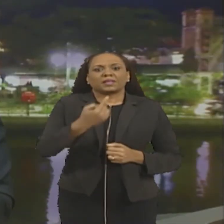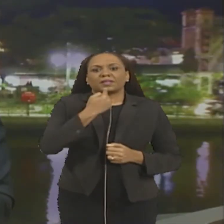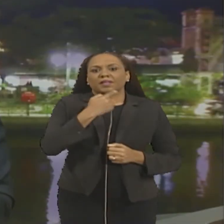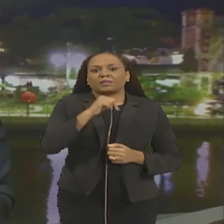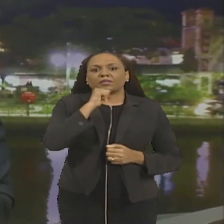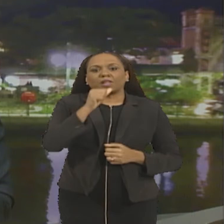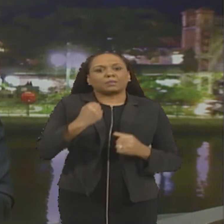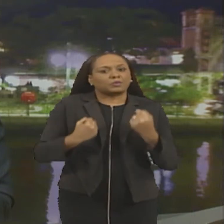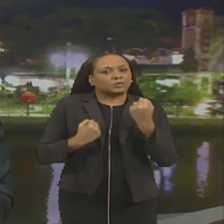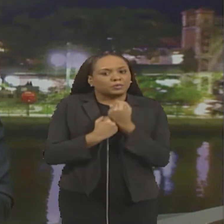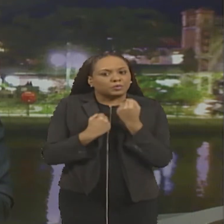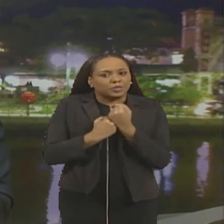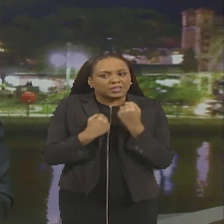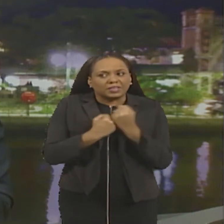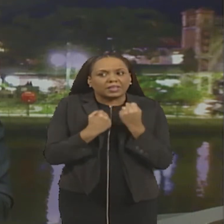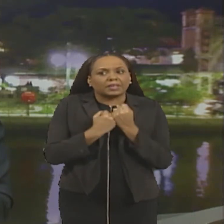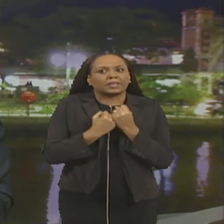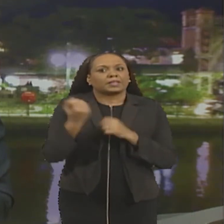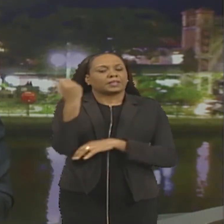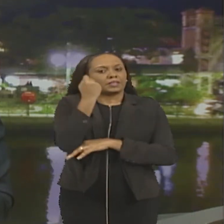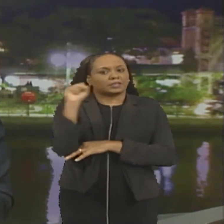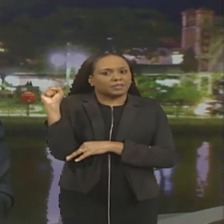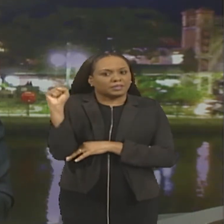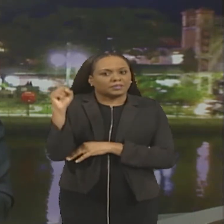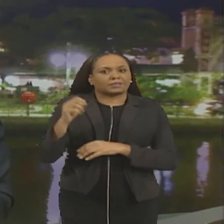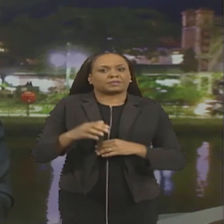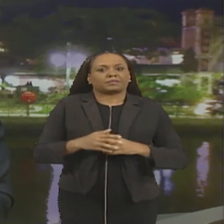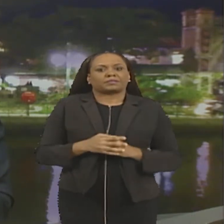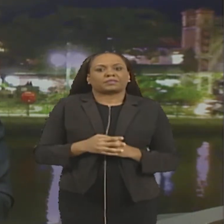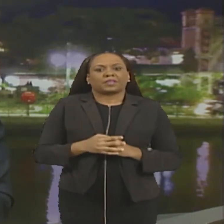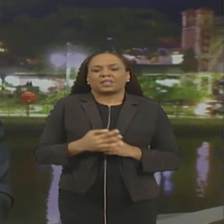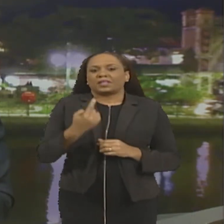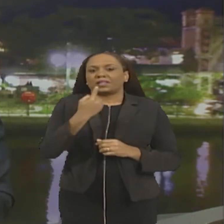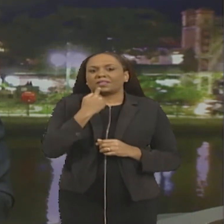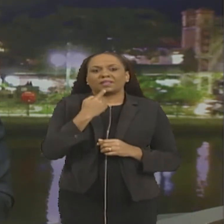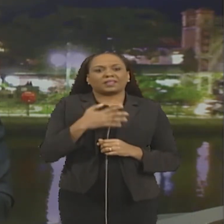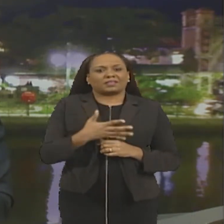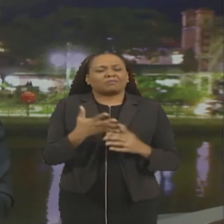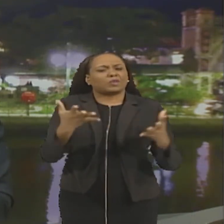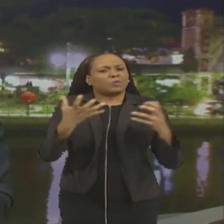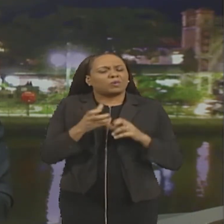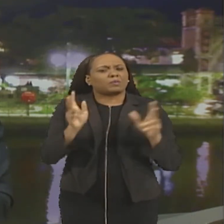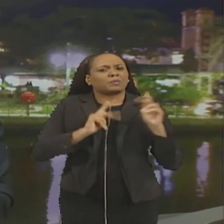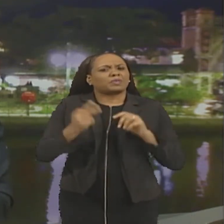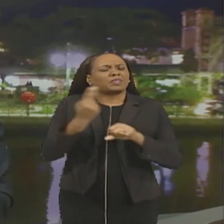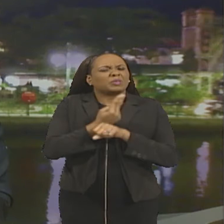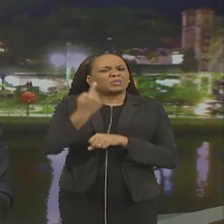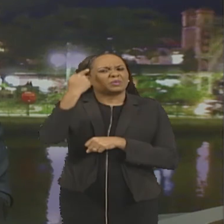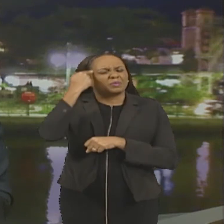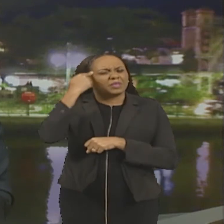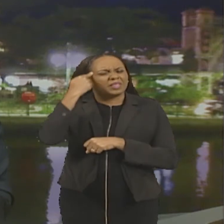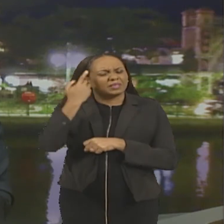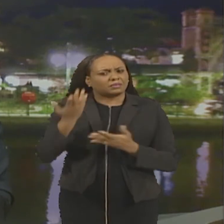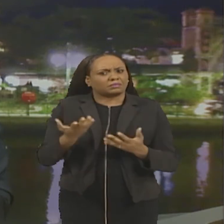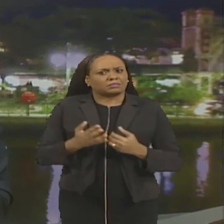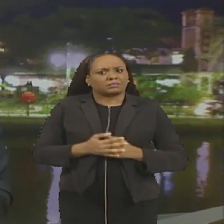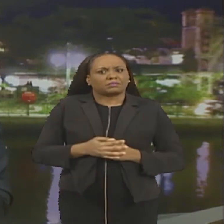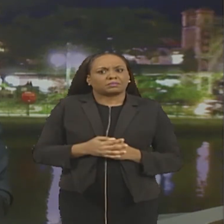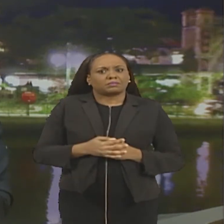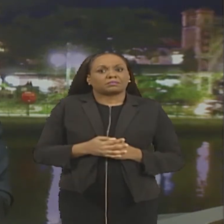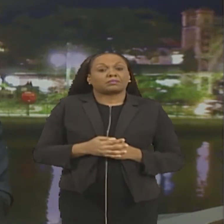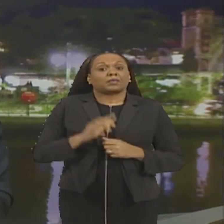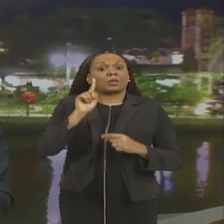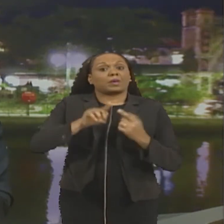they will not be supporting what he described as an ill-conceived action. He's calling for common sense to prevail. Well, when